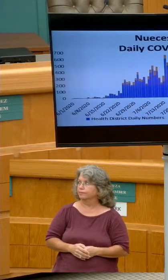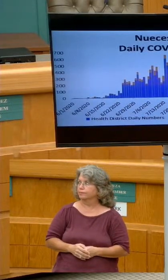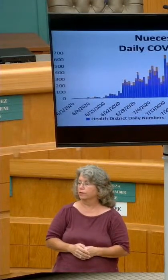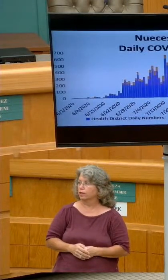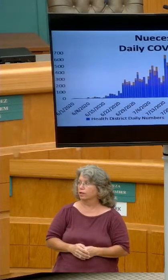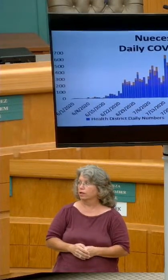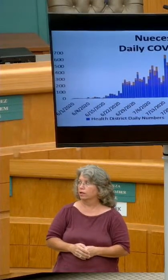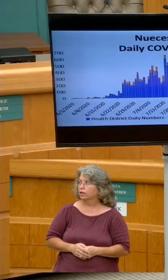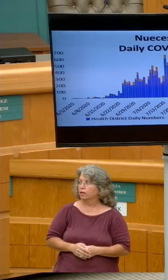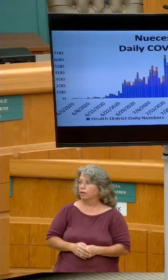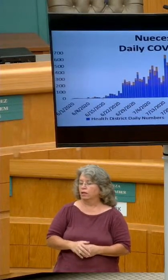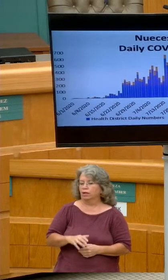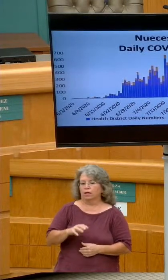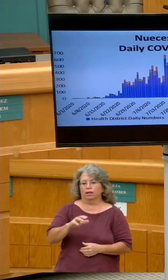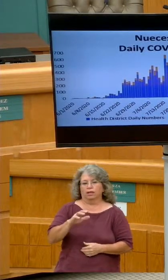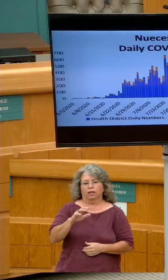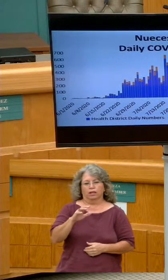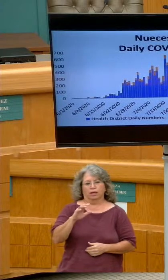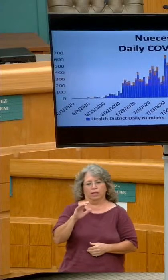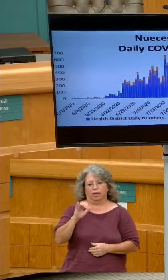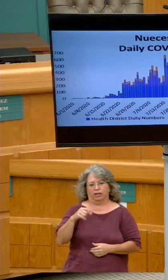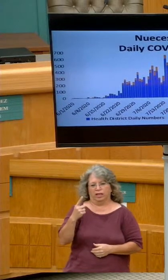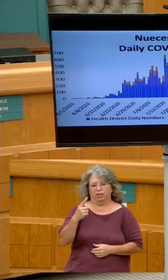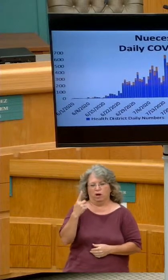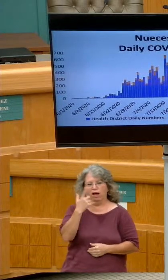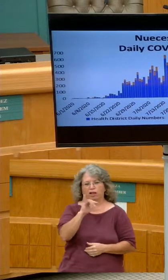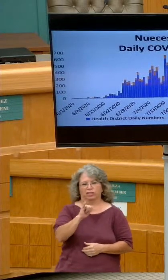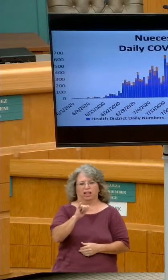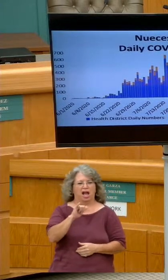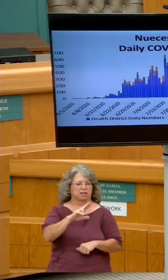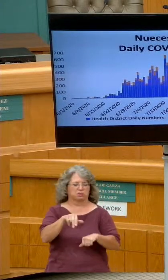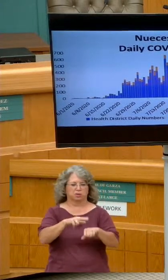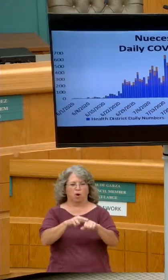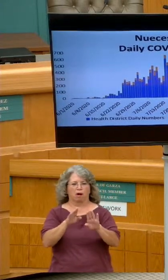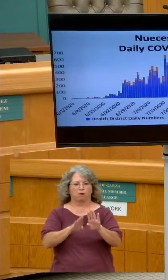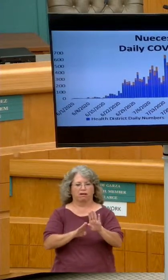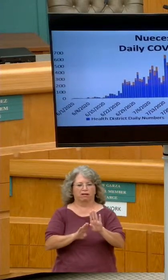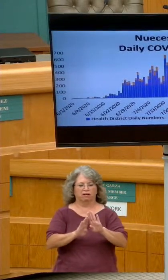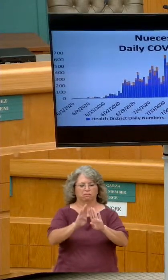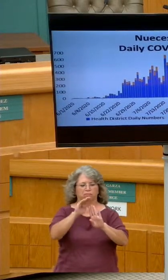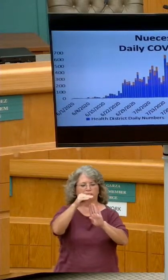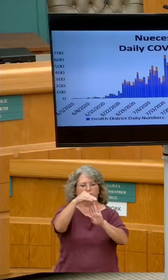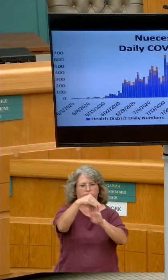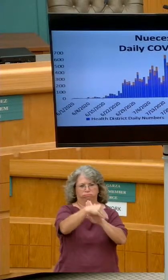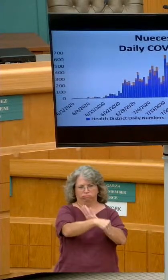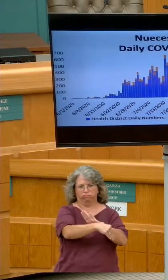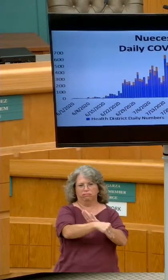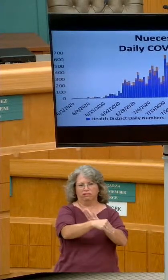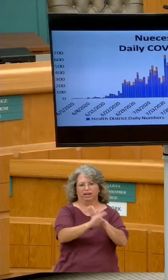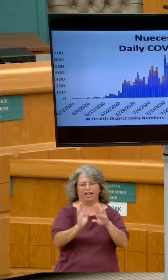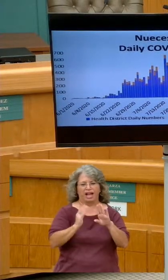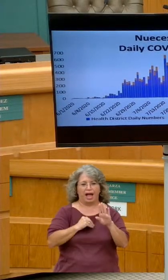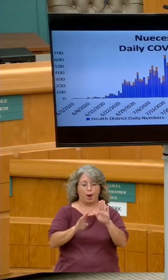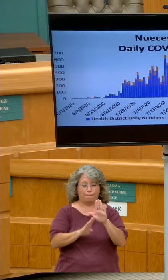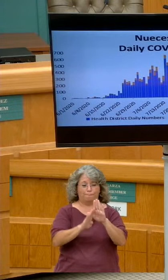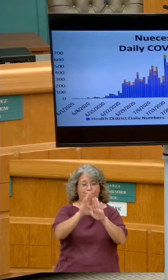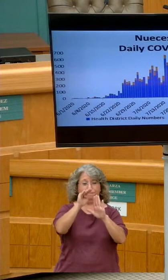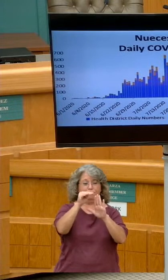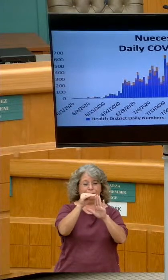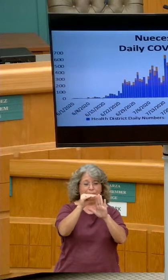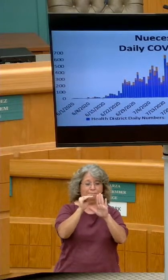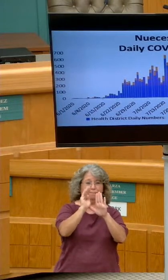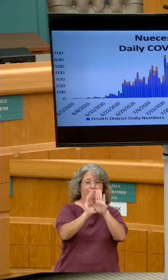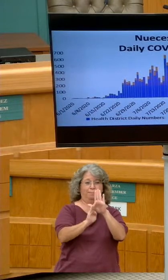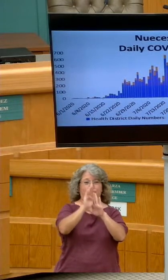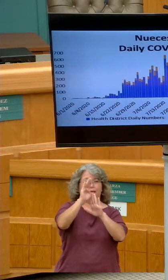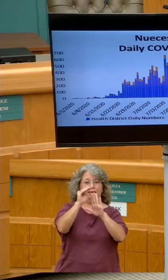And so this one you see, it looks like a very normal bell curve, and you see our peak was right around July 15th,